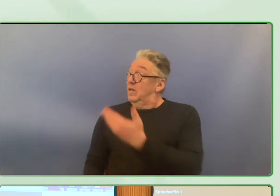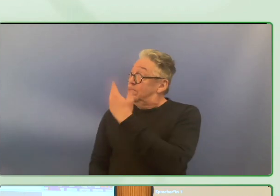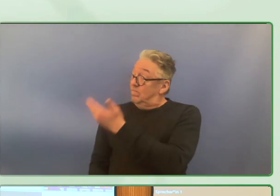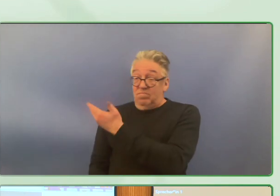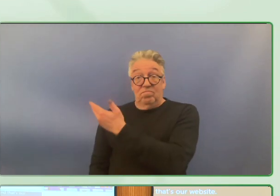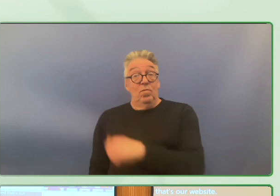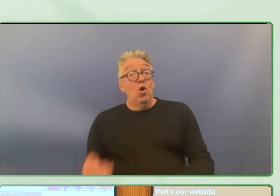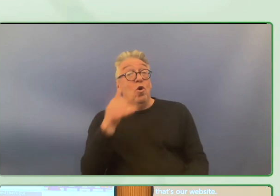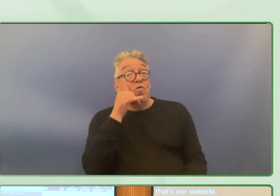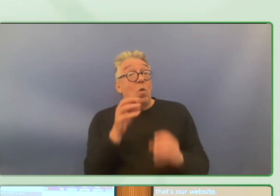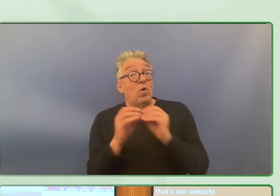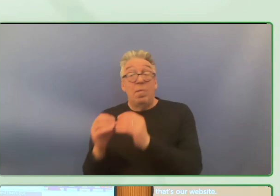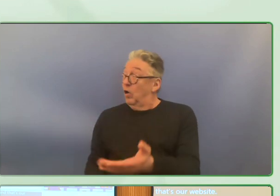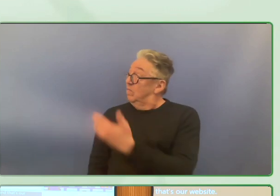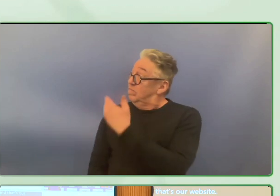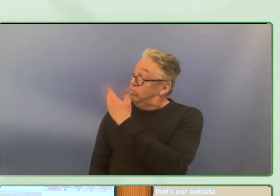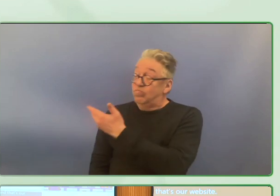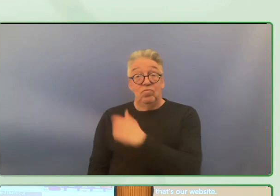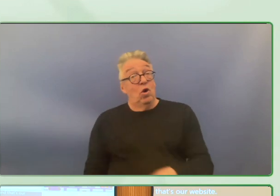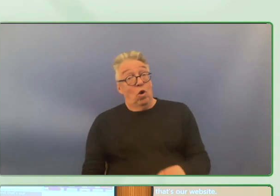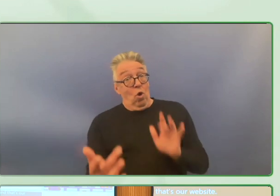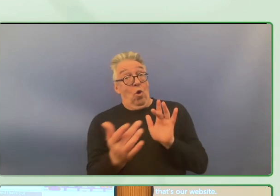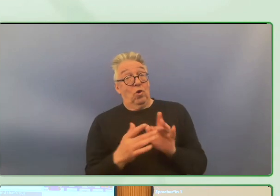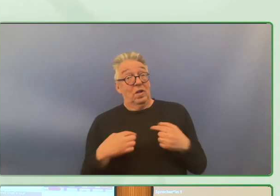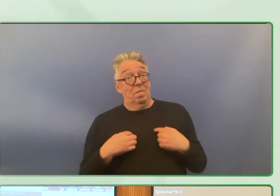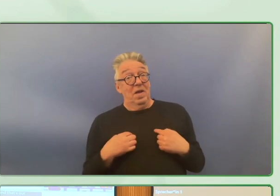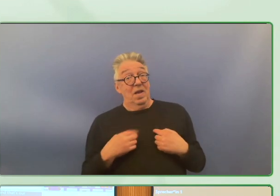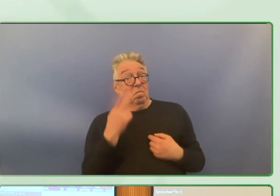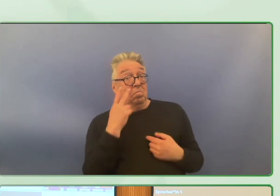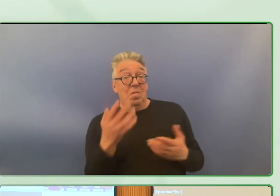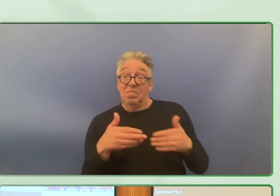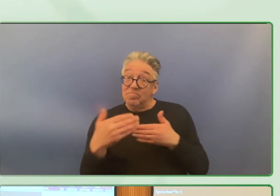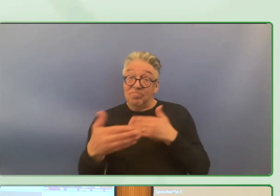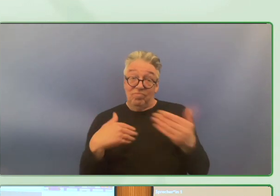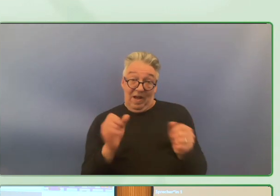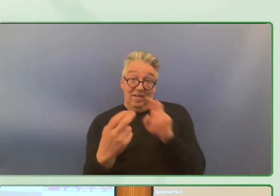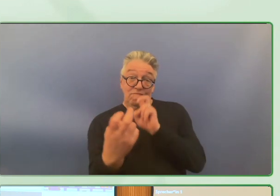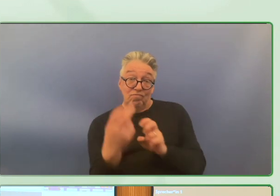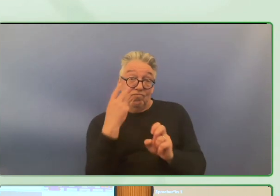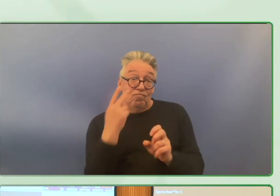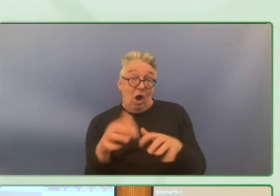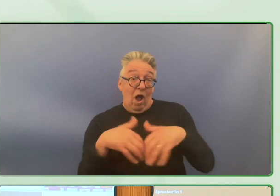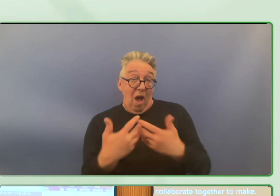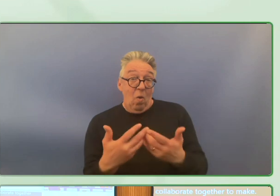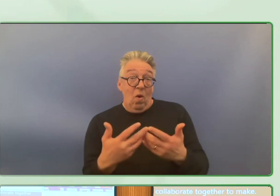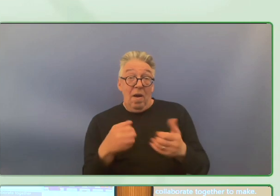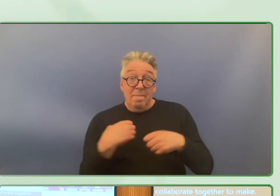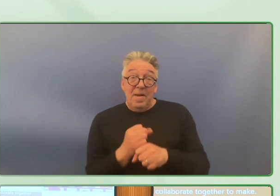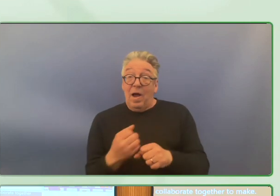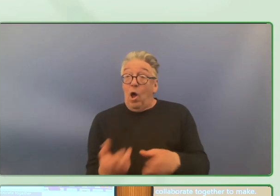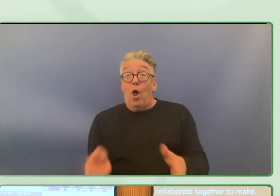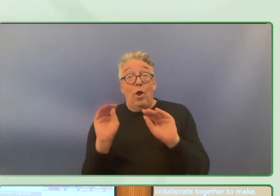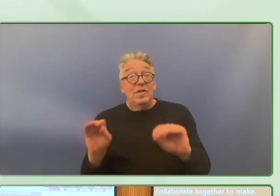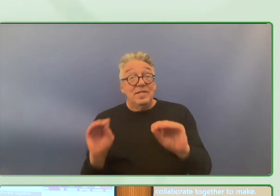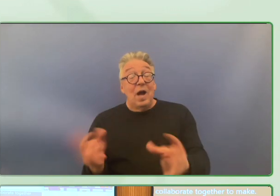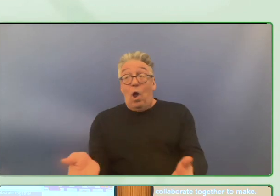Join me after this, and let's see how we can collaborate together to make learning more inclusive. So I invite you to